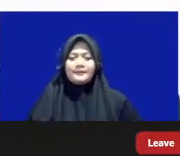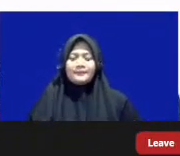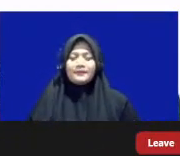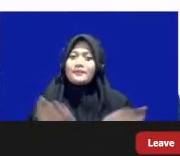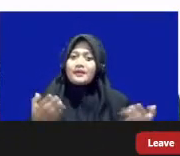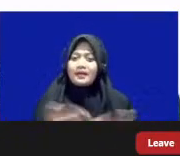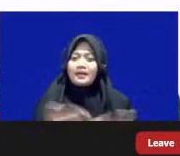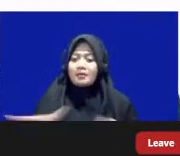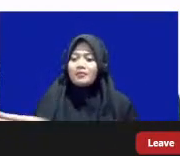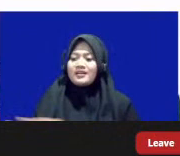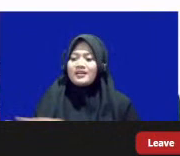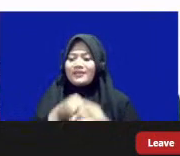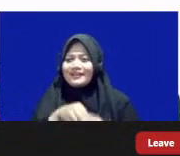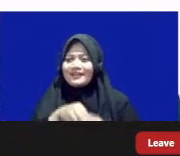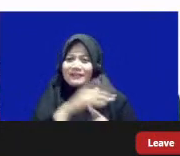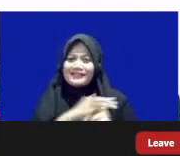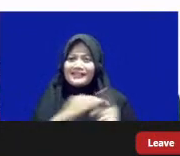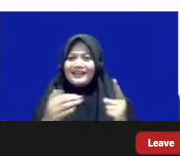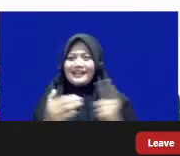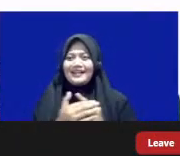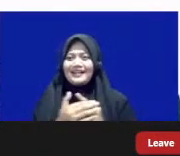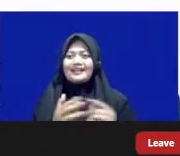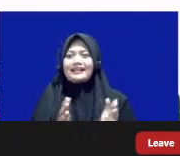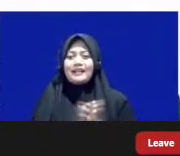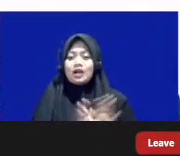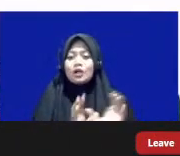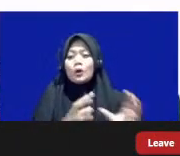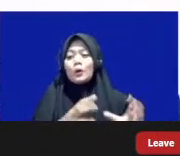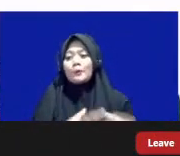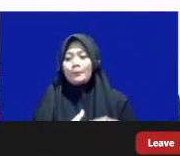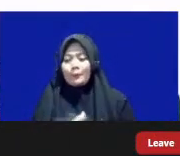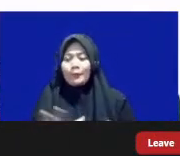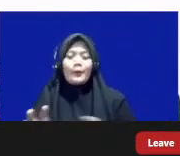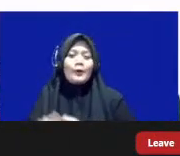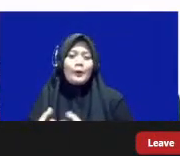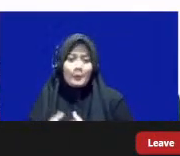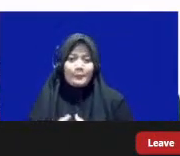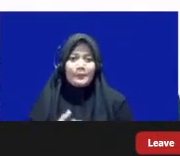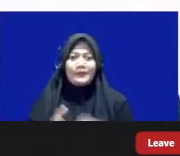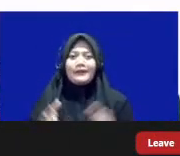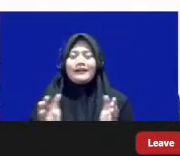to know and exchange tools that have been used for